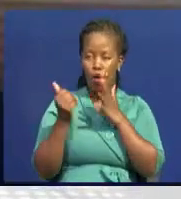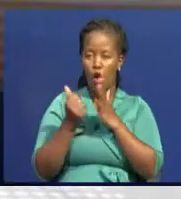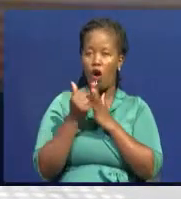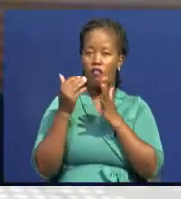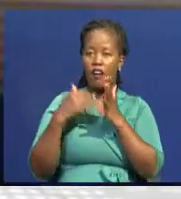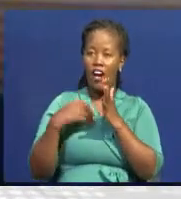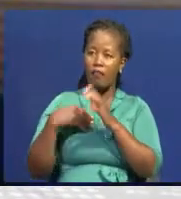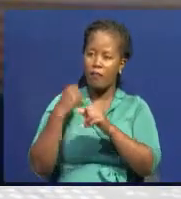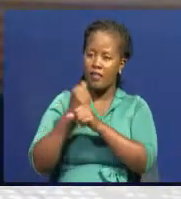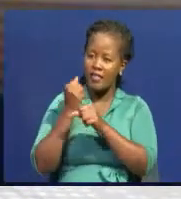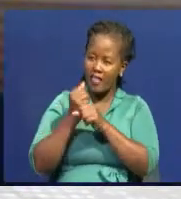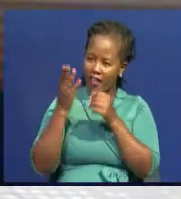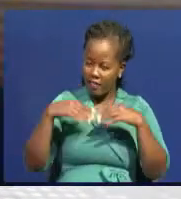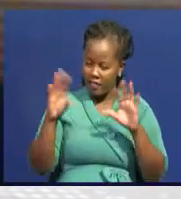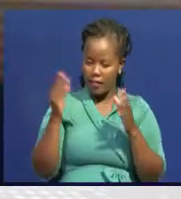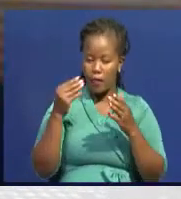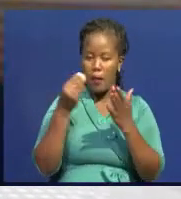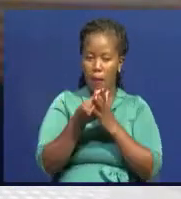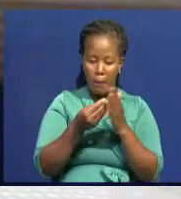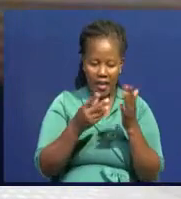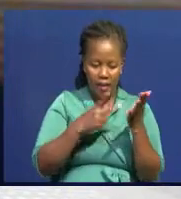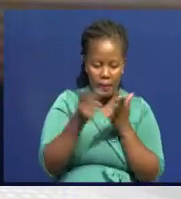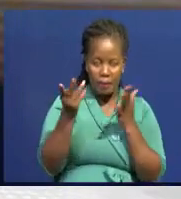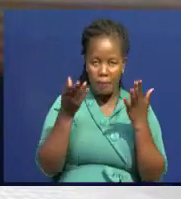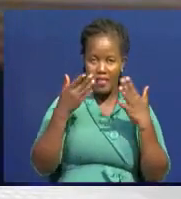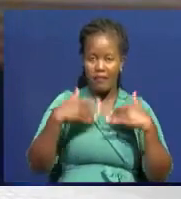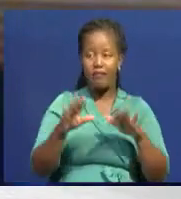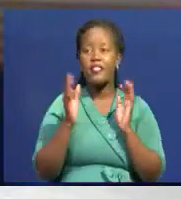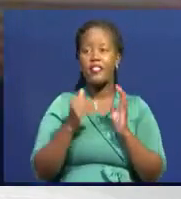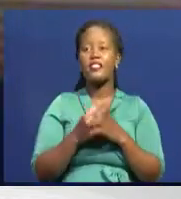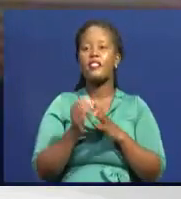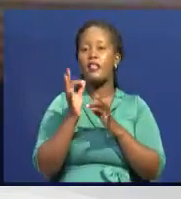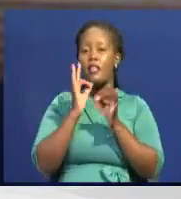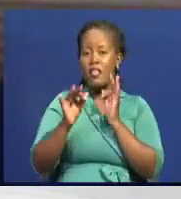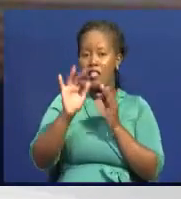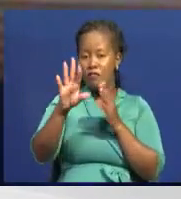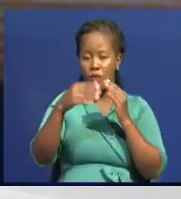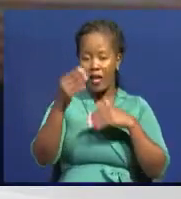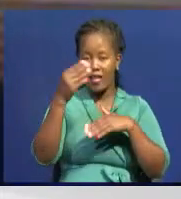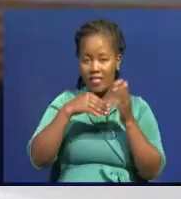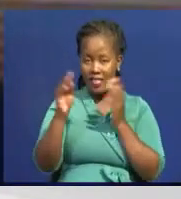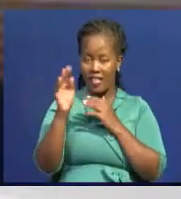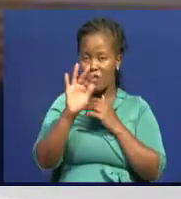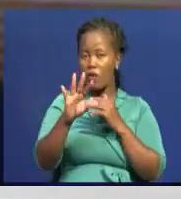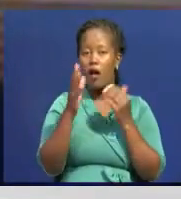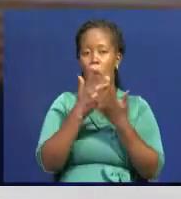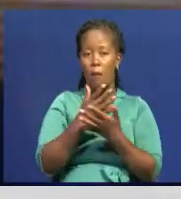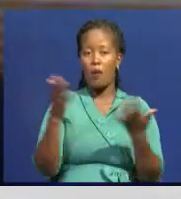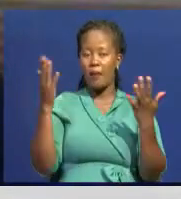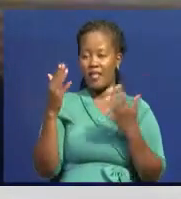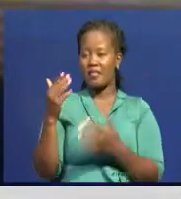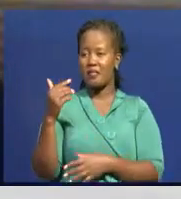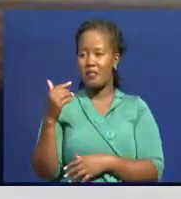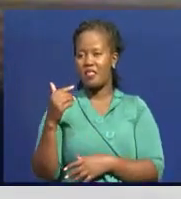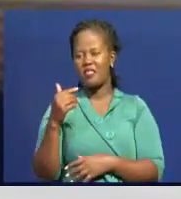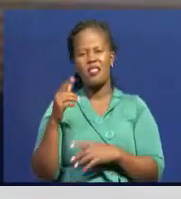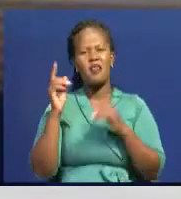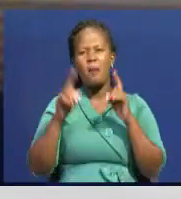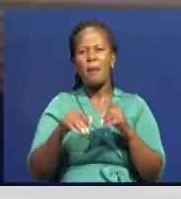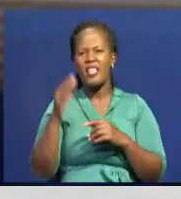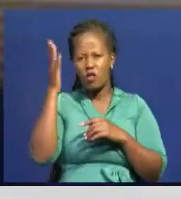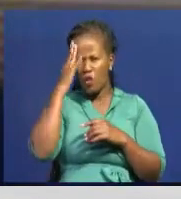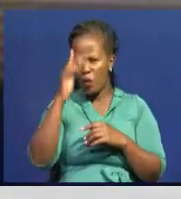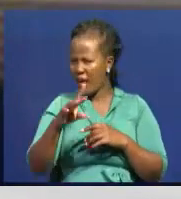the transaction has been done, actually, if you are selling a property to me, we don't have to know one